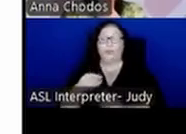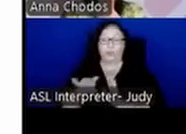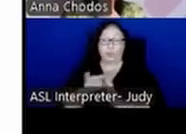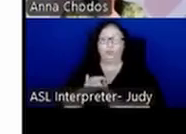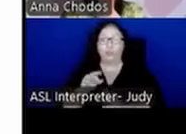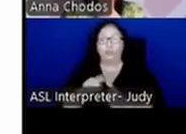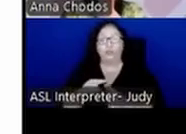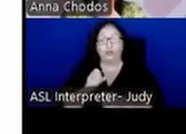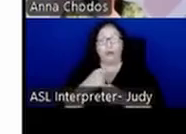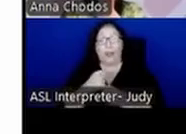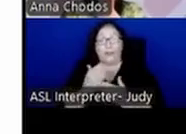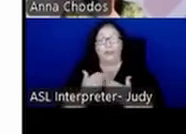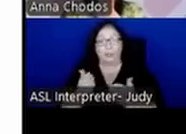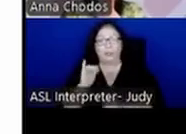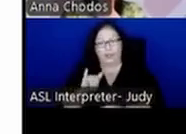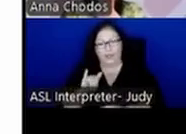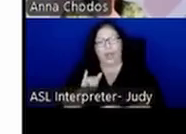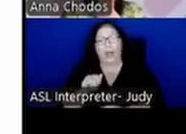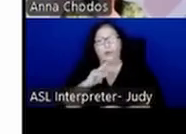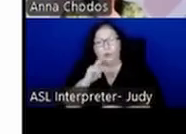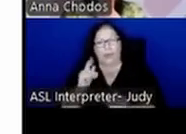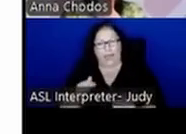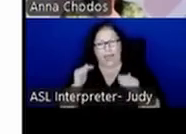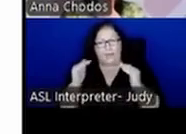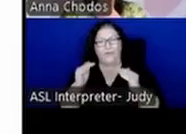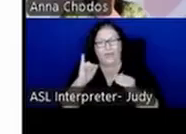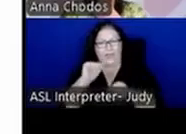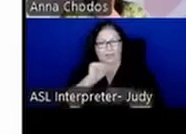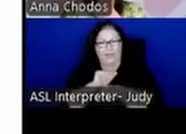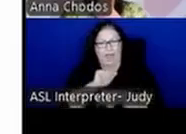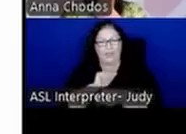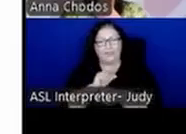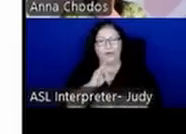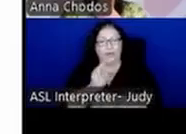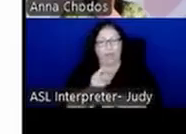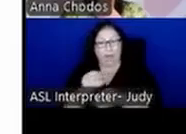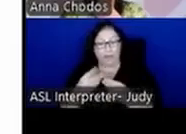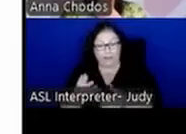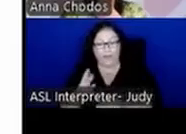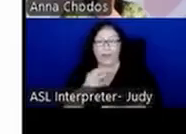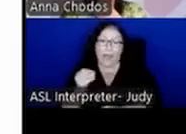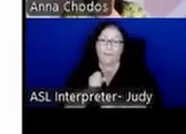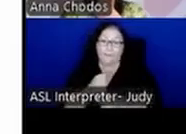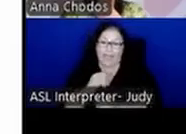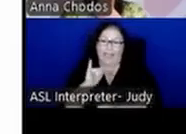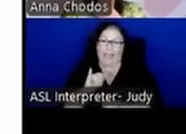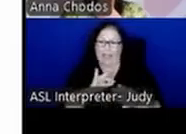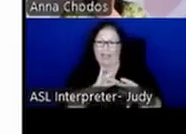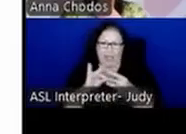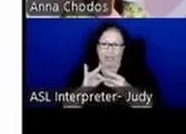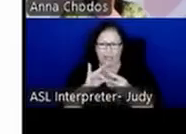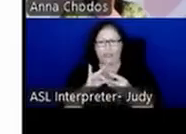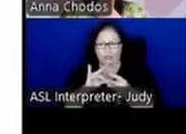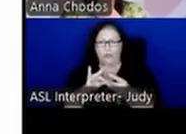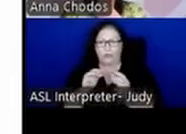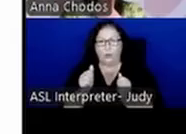really elevate the tasks of caregiving and make that connection with the role of caregiving.